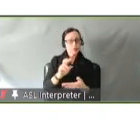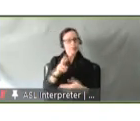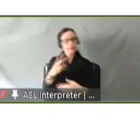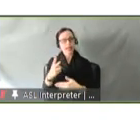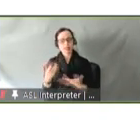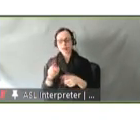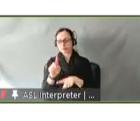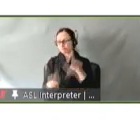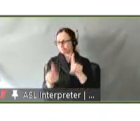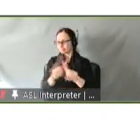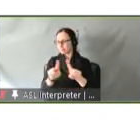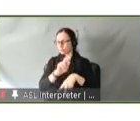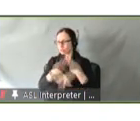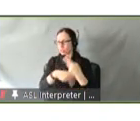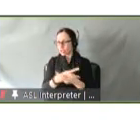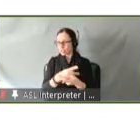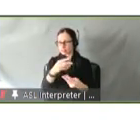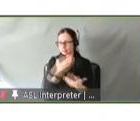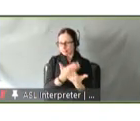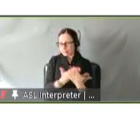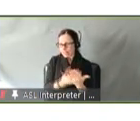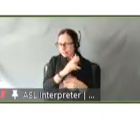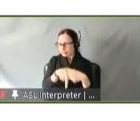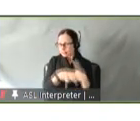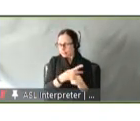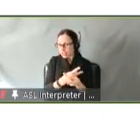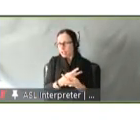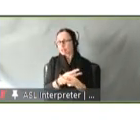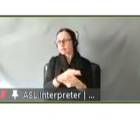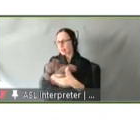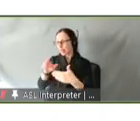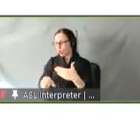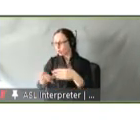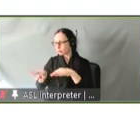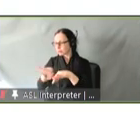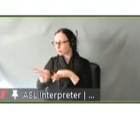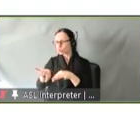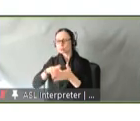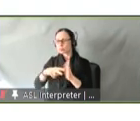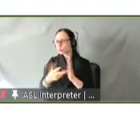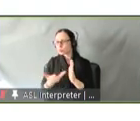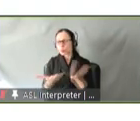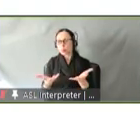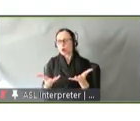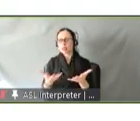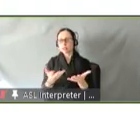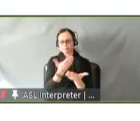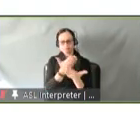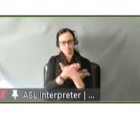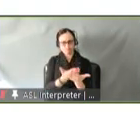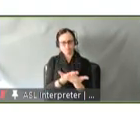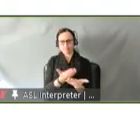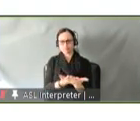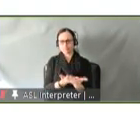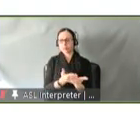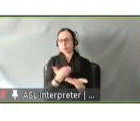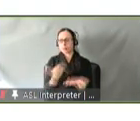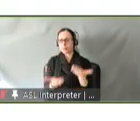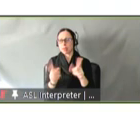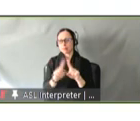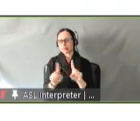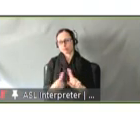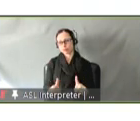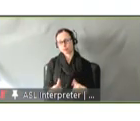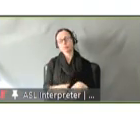data types, the population size, vaccine capture, and outcome definitions mean that findings may differ. And again, this can be